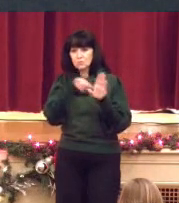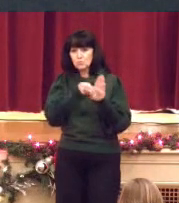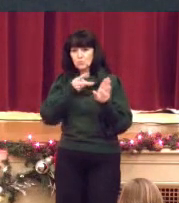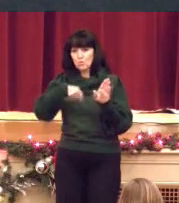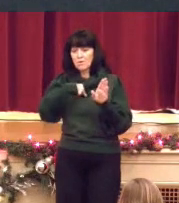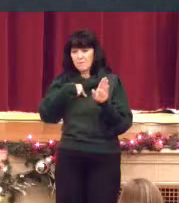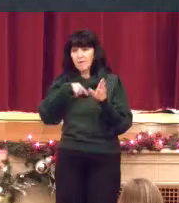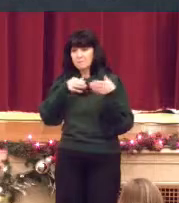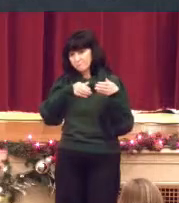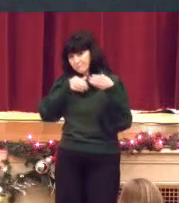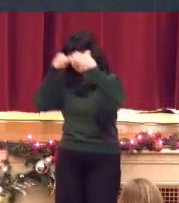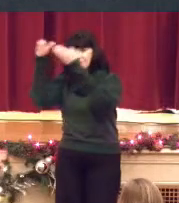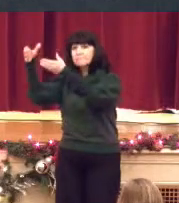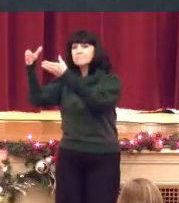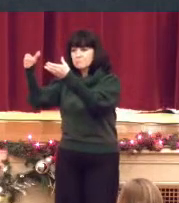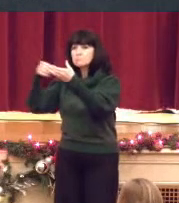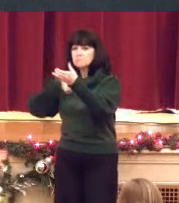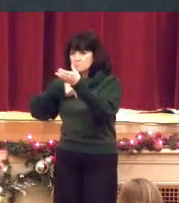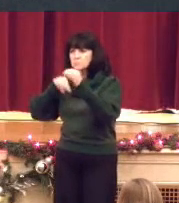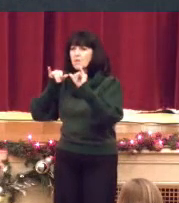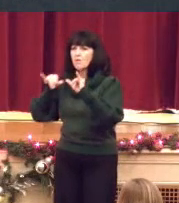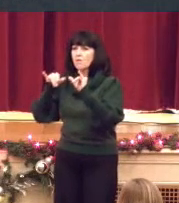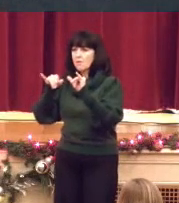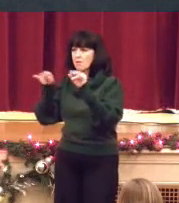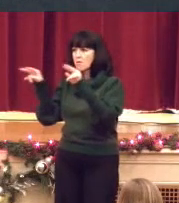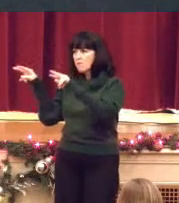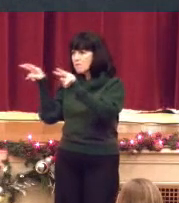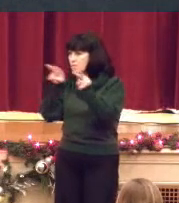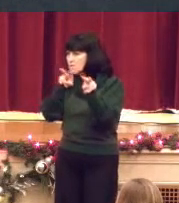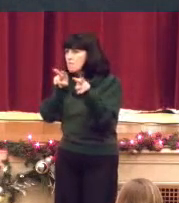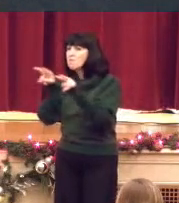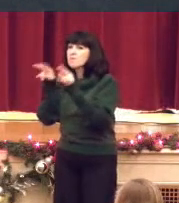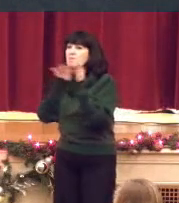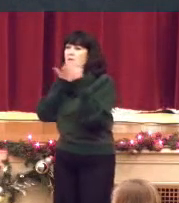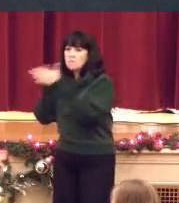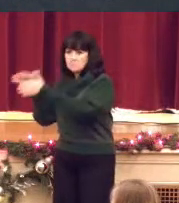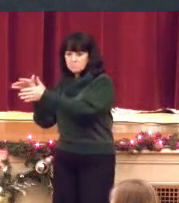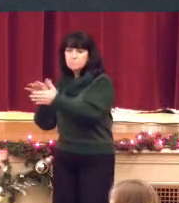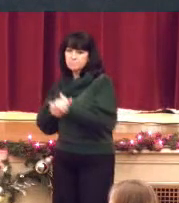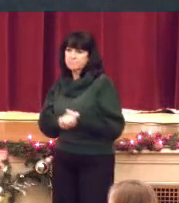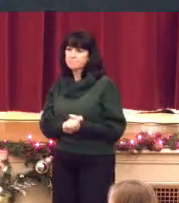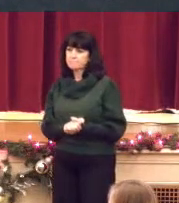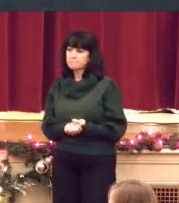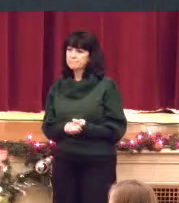saw what looked like a really good model.